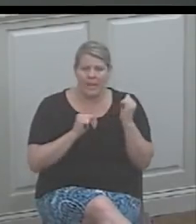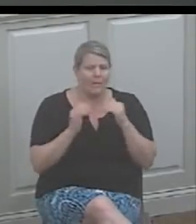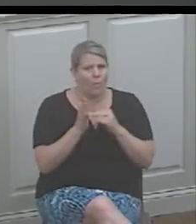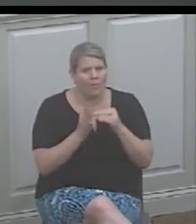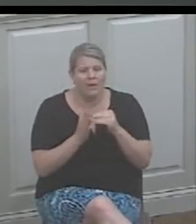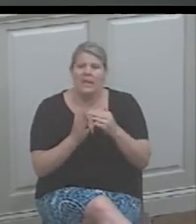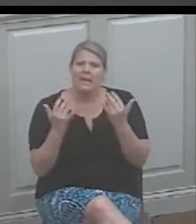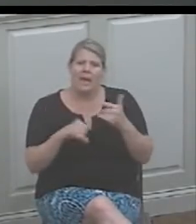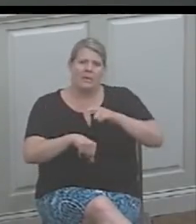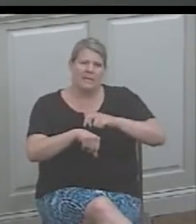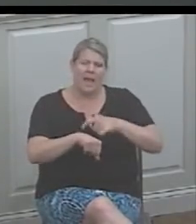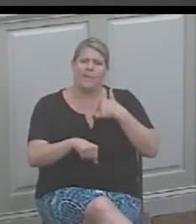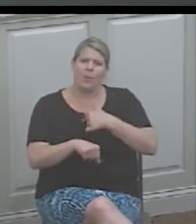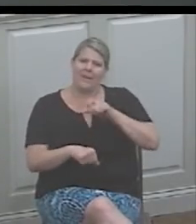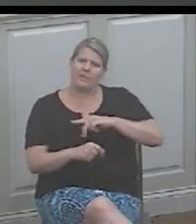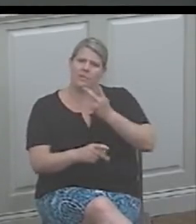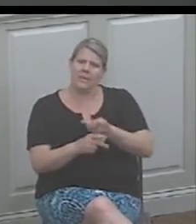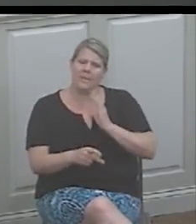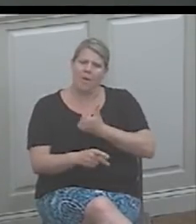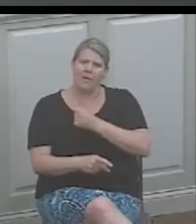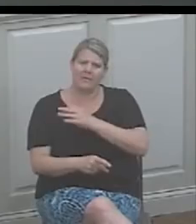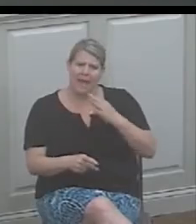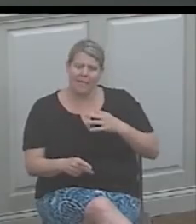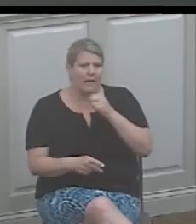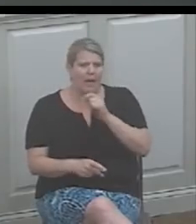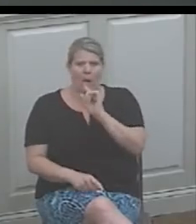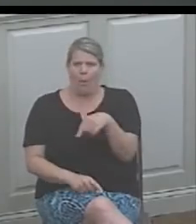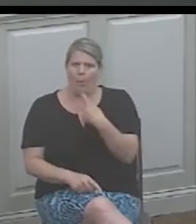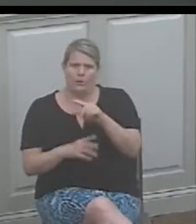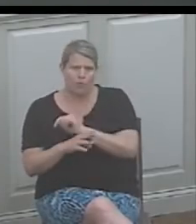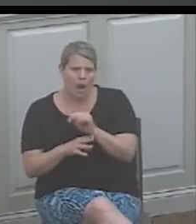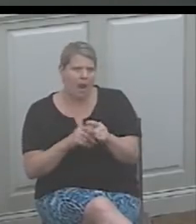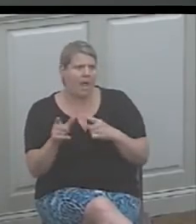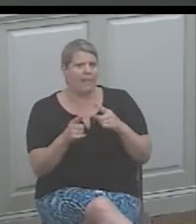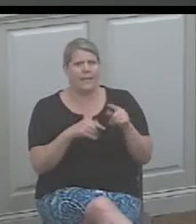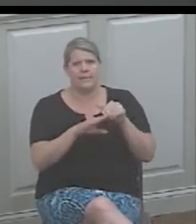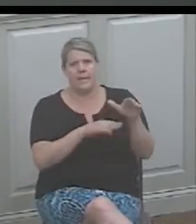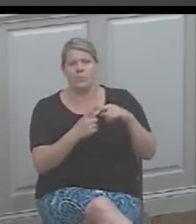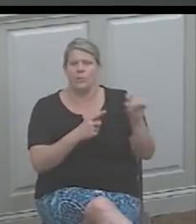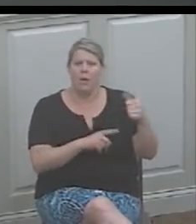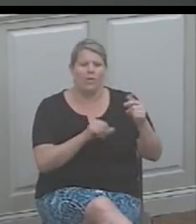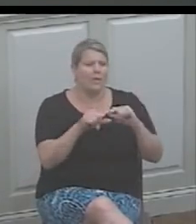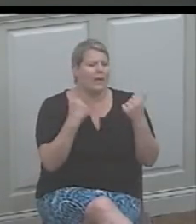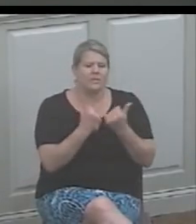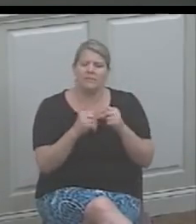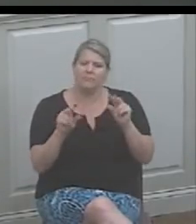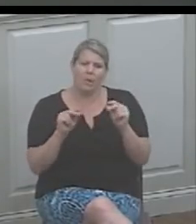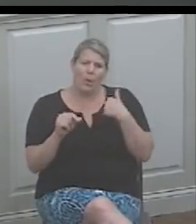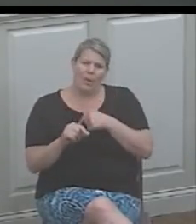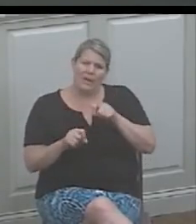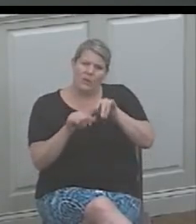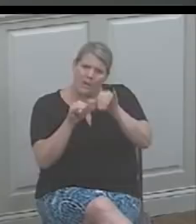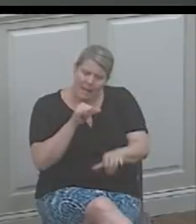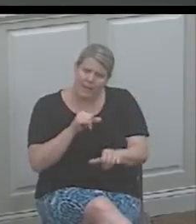that we start keeping people, and instead of training people and sending them on to other agencies, to keep them so we can better ourselves as a department and